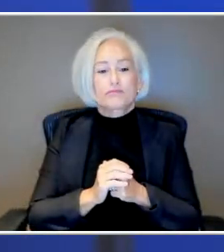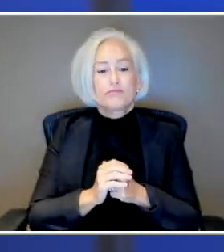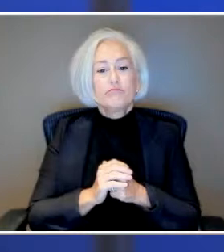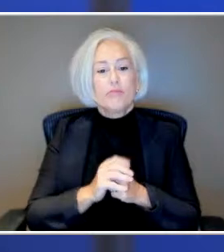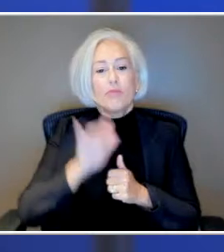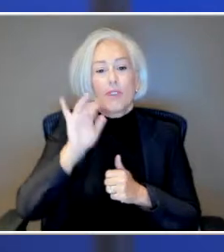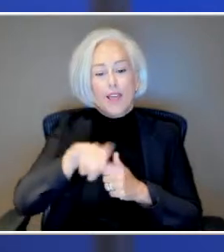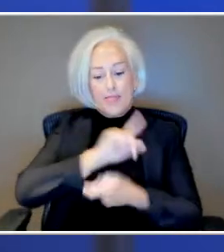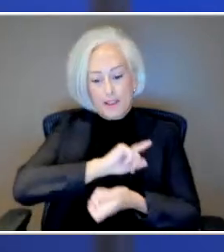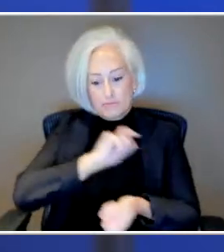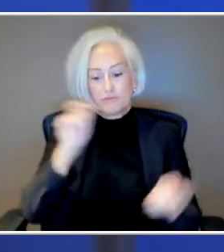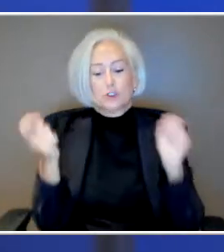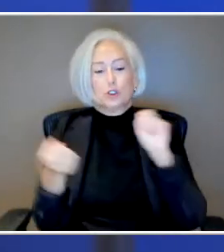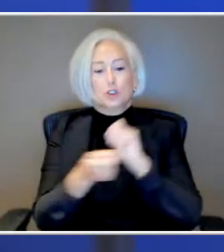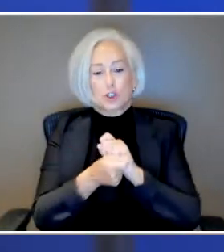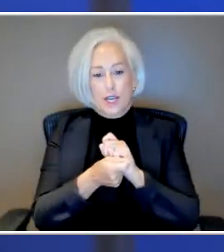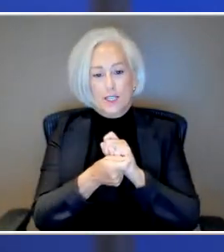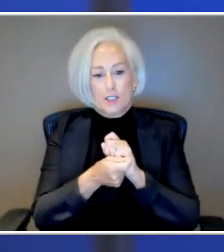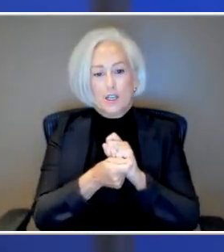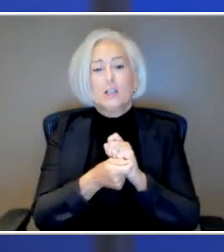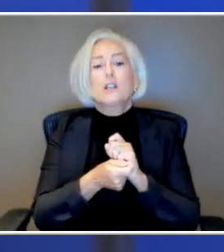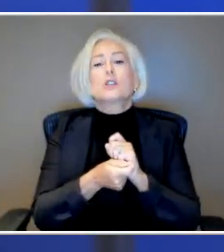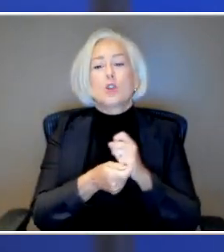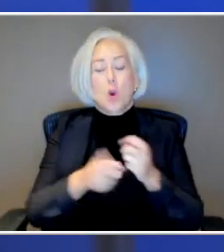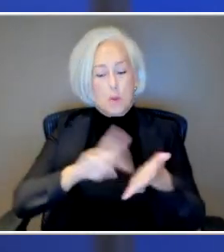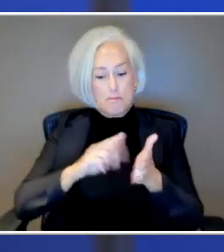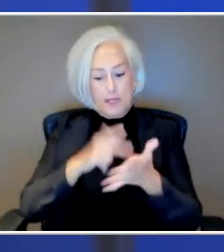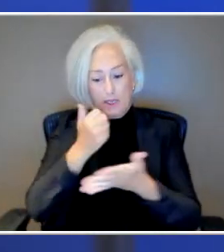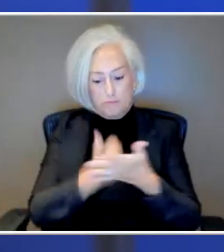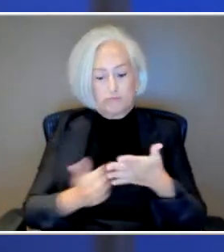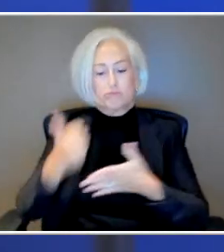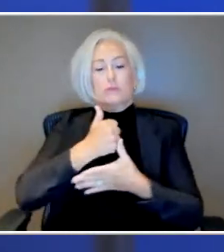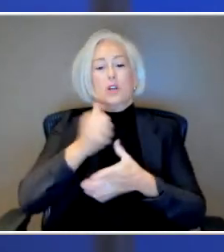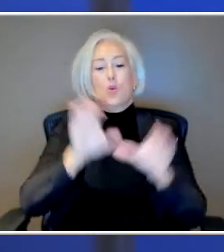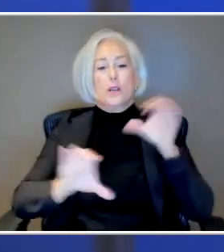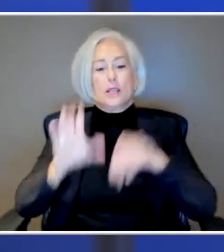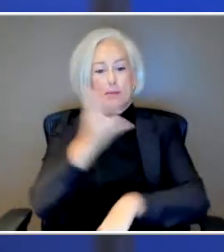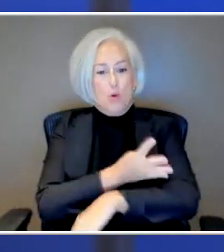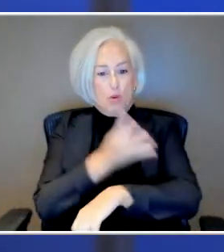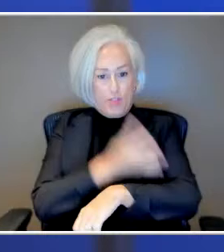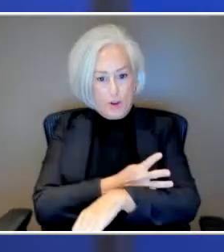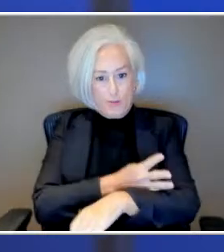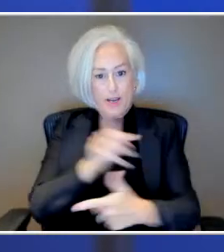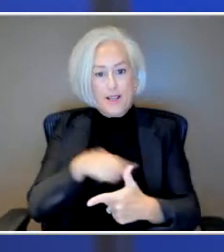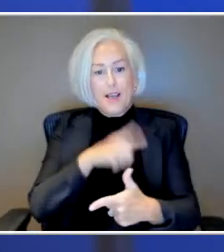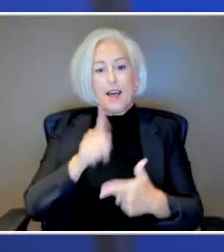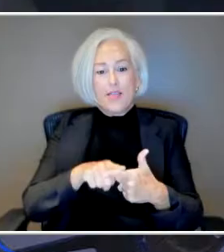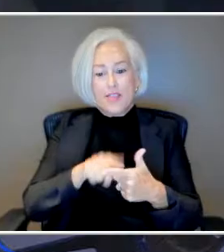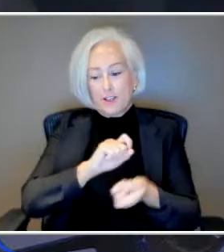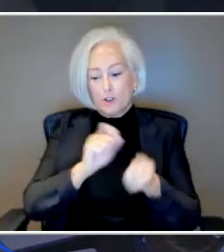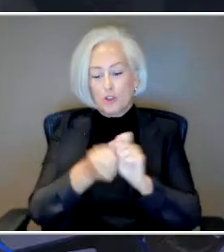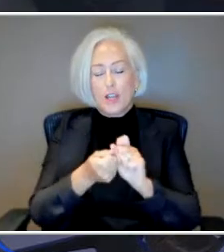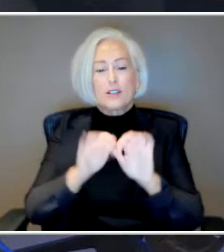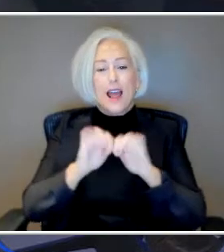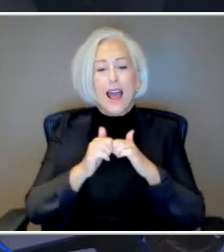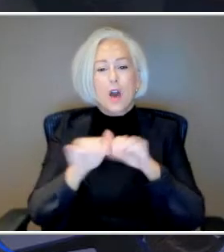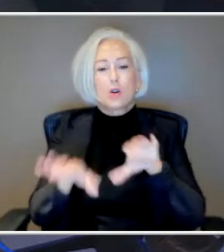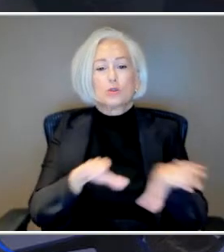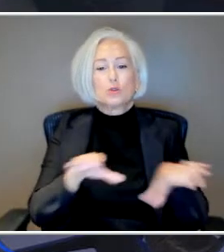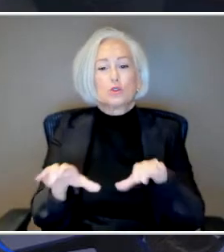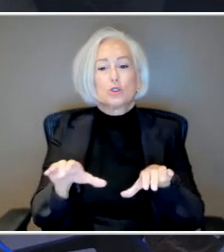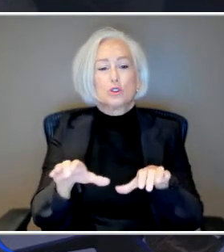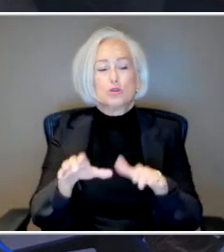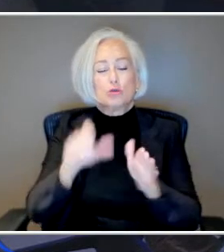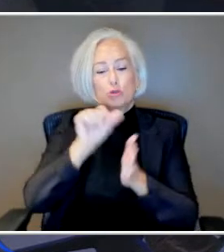changed. We went to chemotherapy first, but it also changed her course for surgical treatment. Jill, I want to ask, and I want to go back,